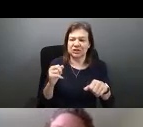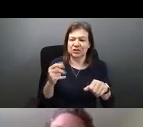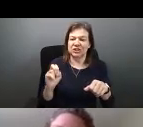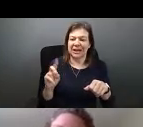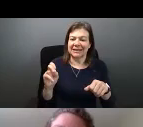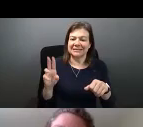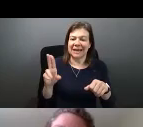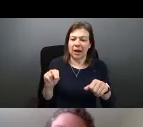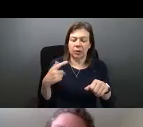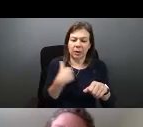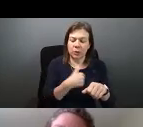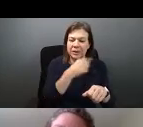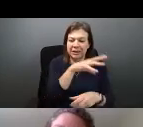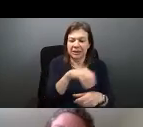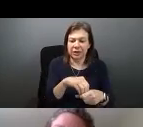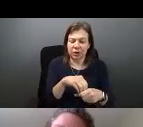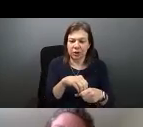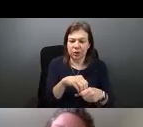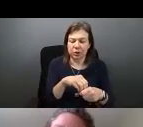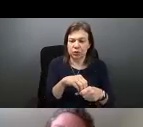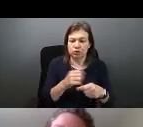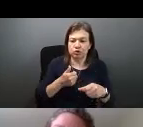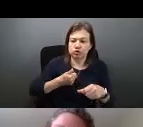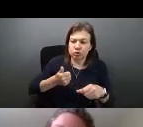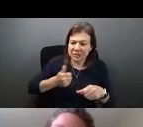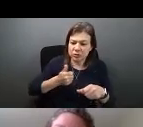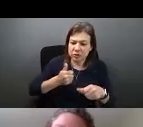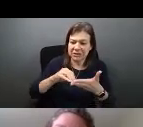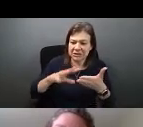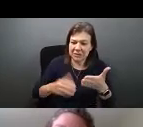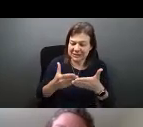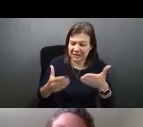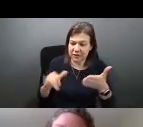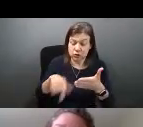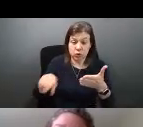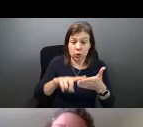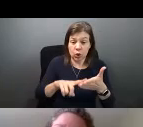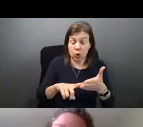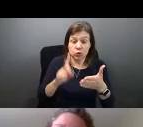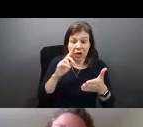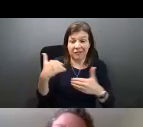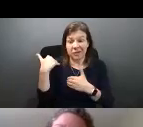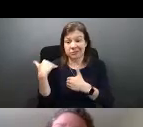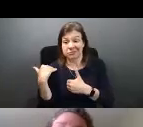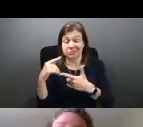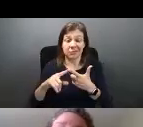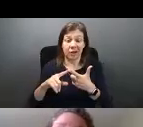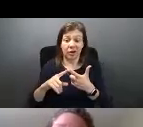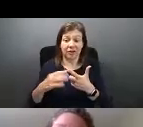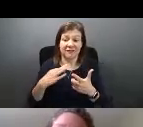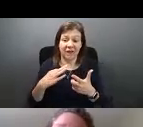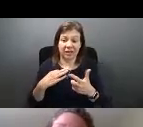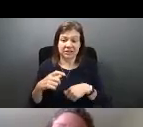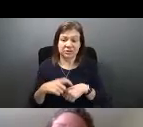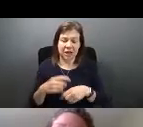didn't include any transportation expenses, and so those expenses have fallen on volunteer time